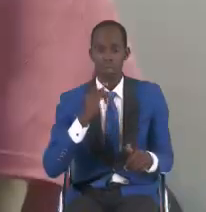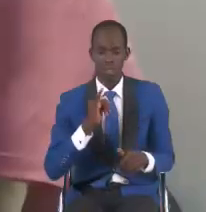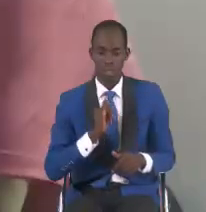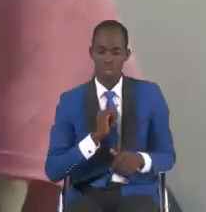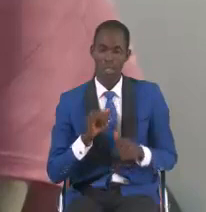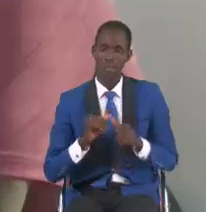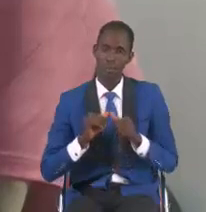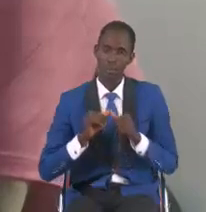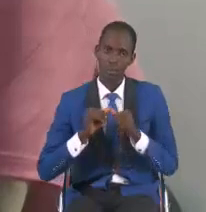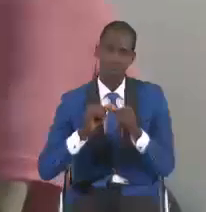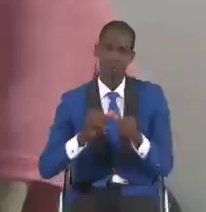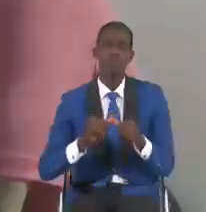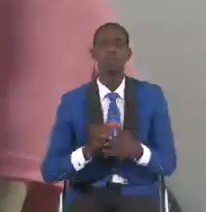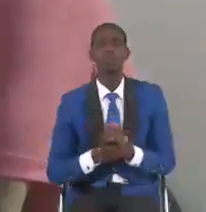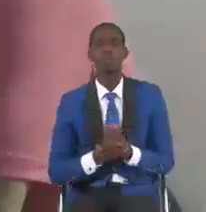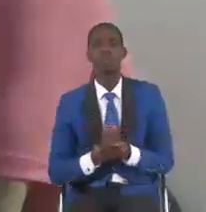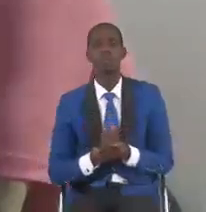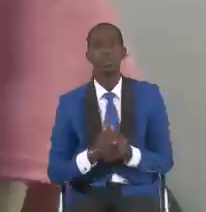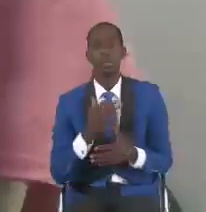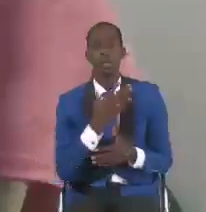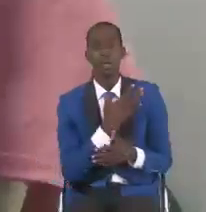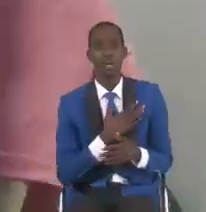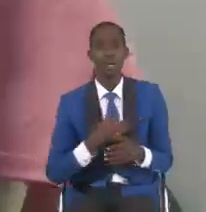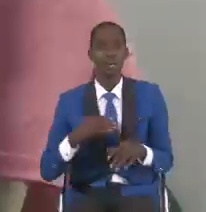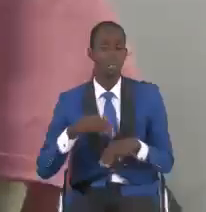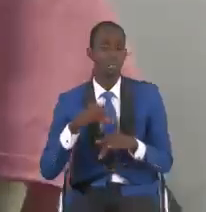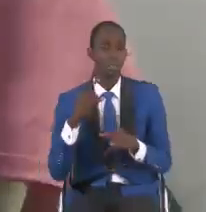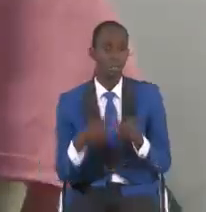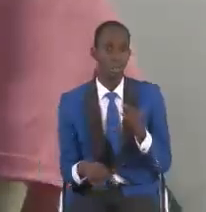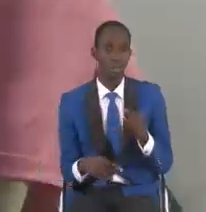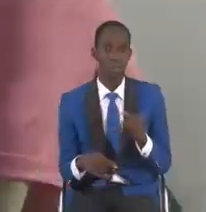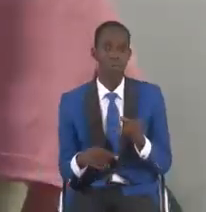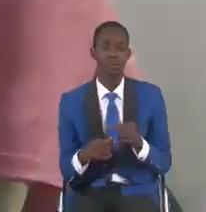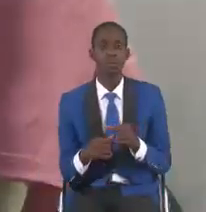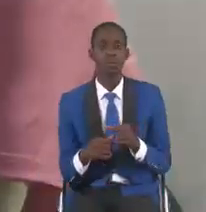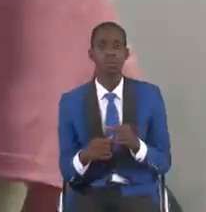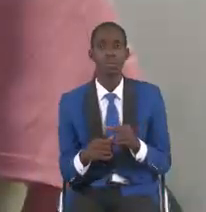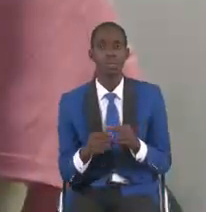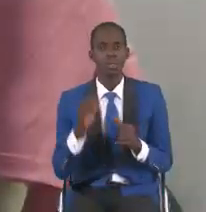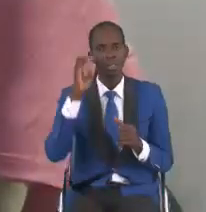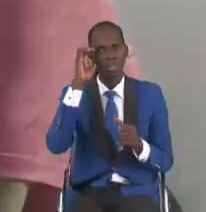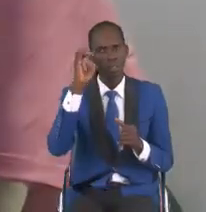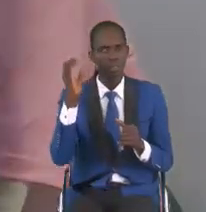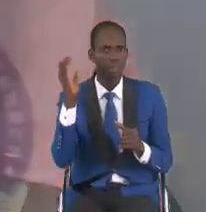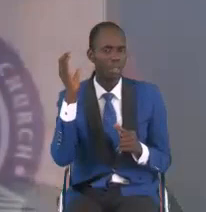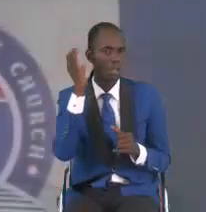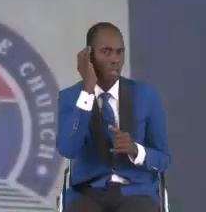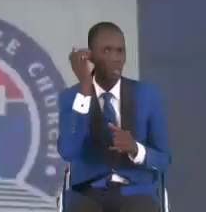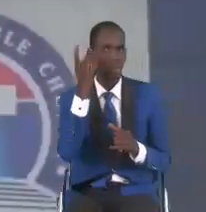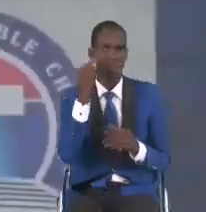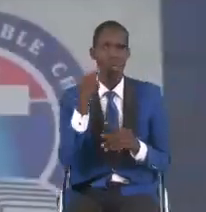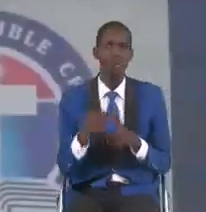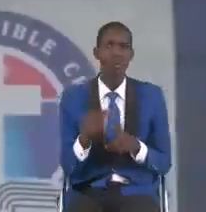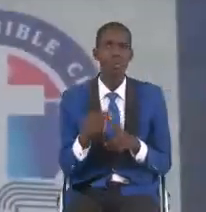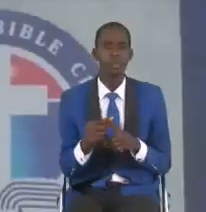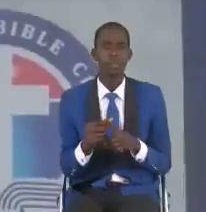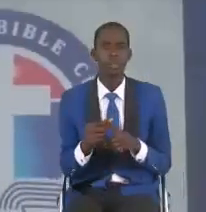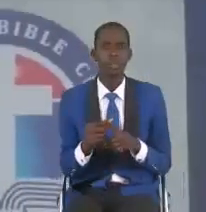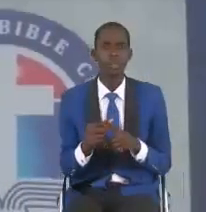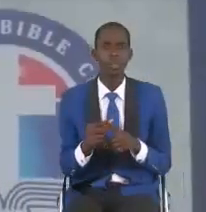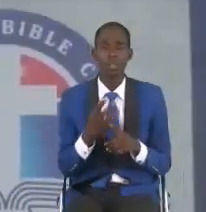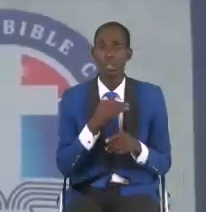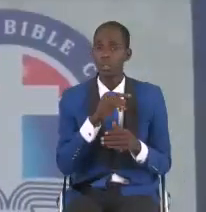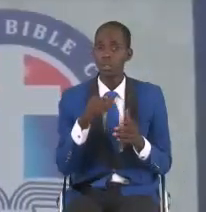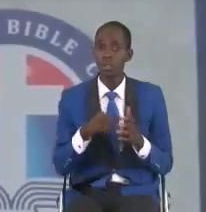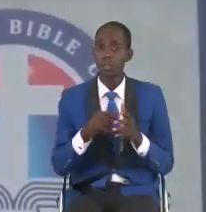I continued. And then, eventually, he heard the word. And this is a radio minister. This